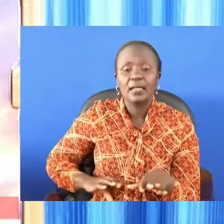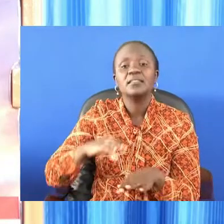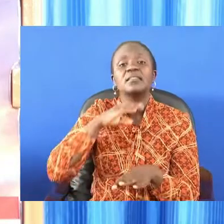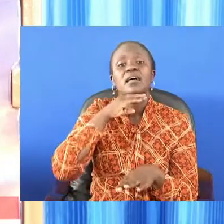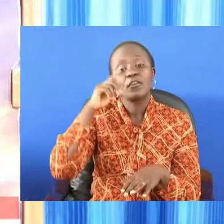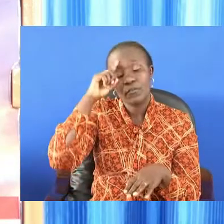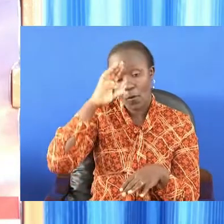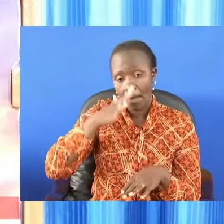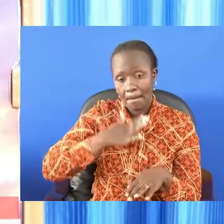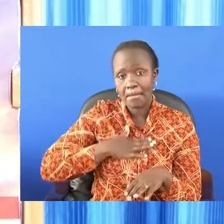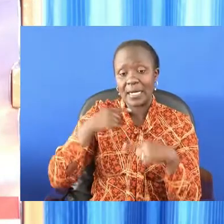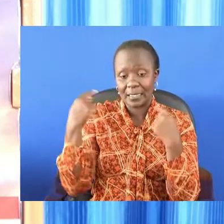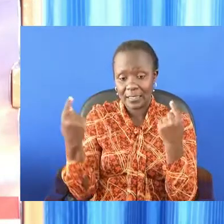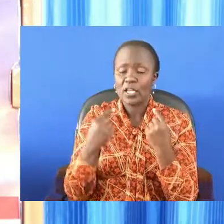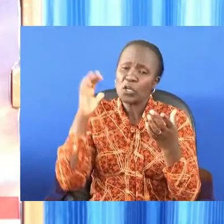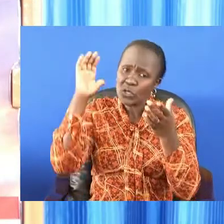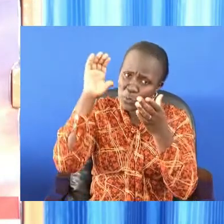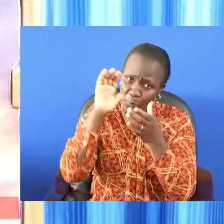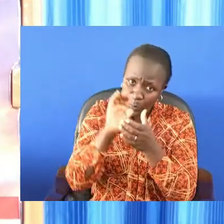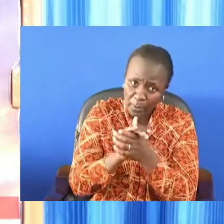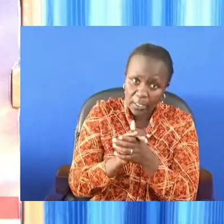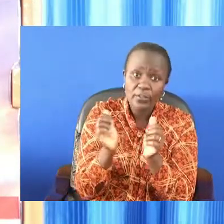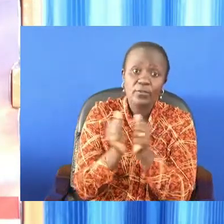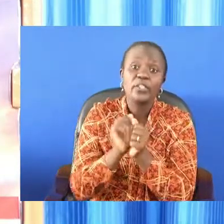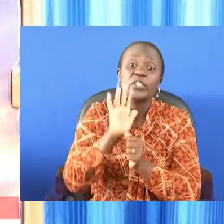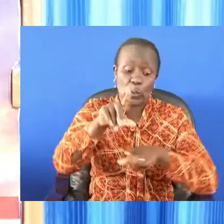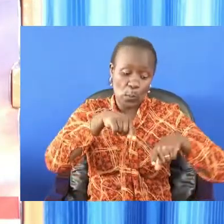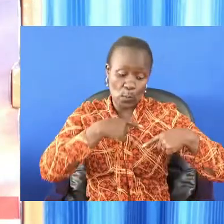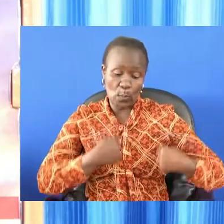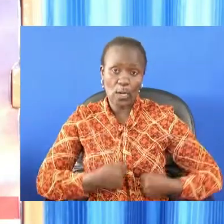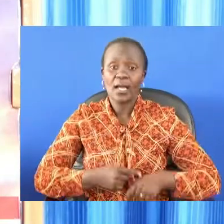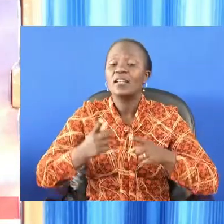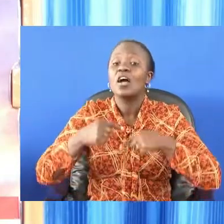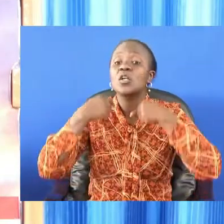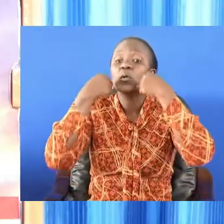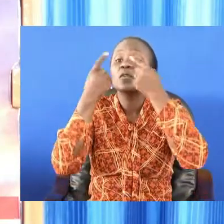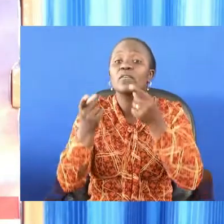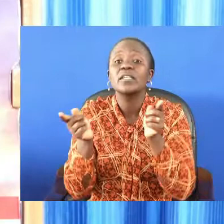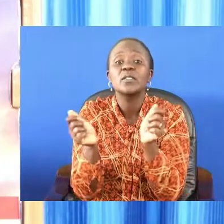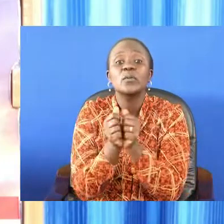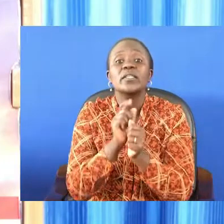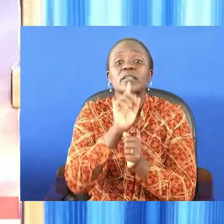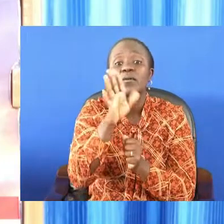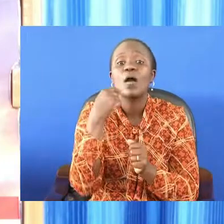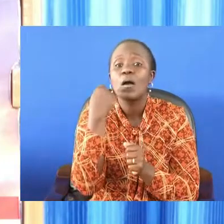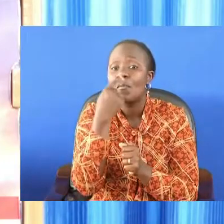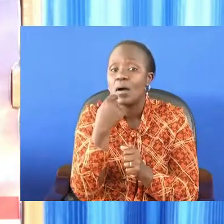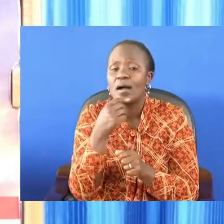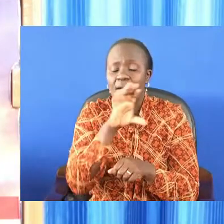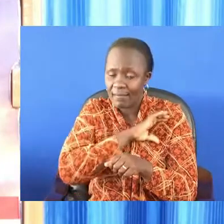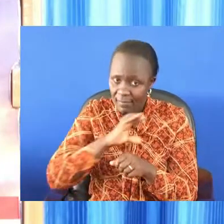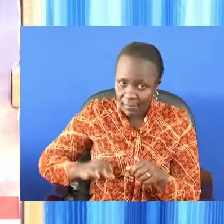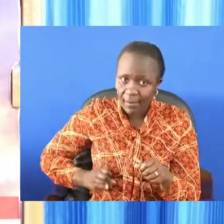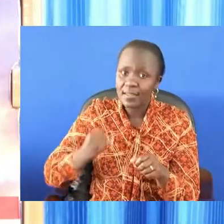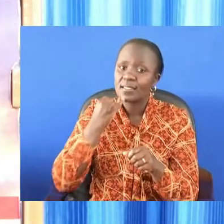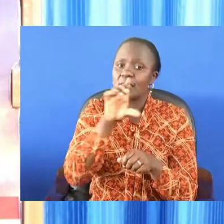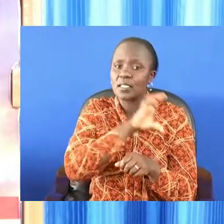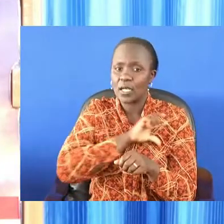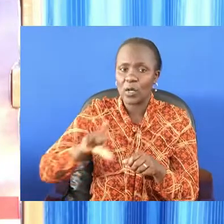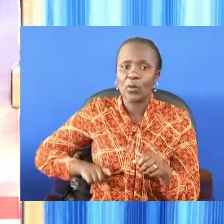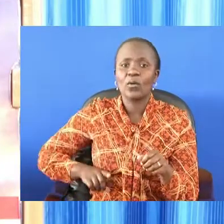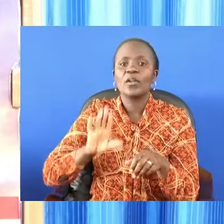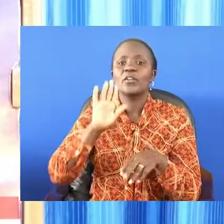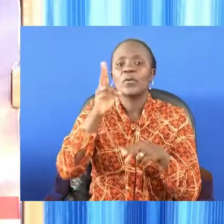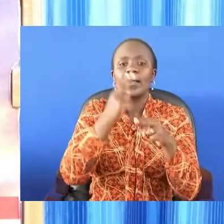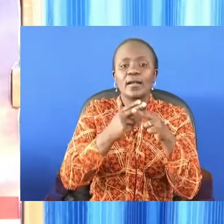my sins. And then you believe with your heart and confess with your mouth that Christ is Lord and your name